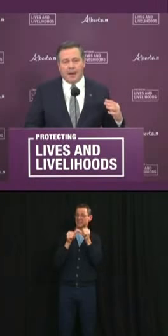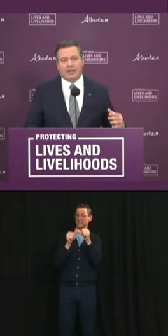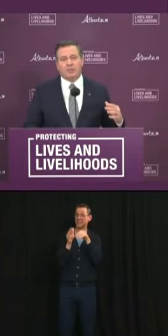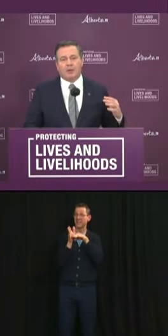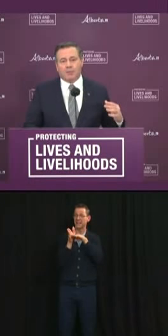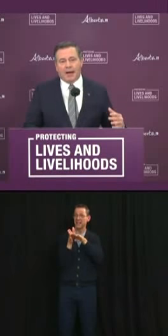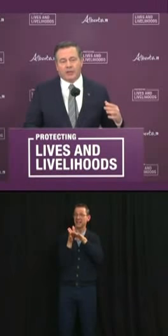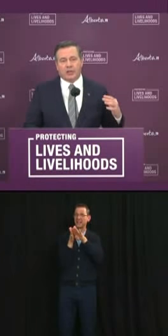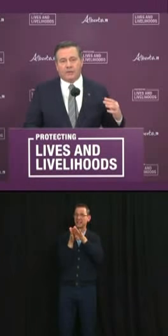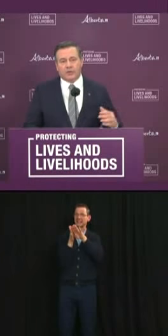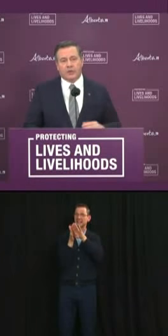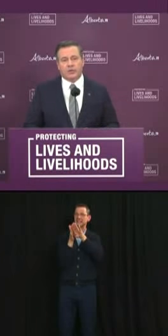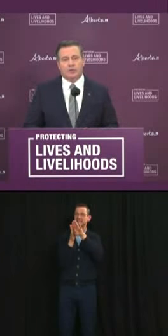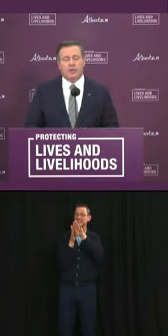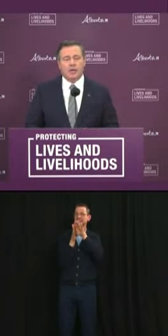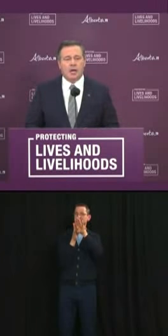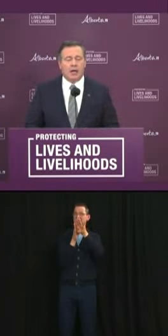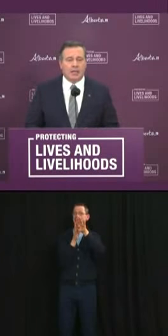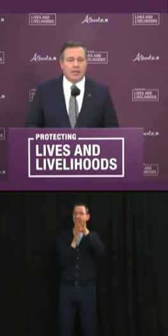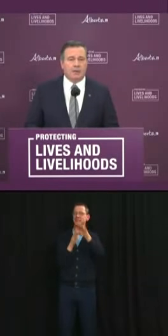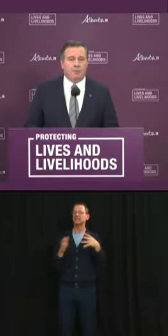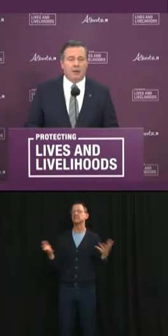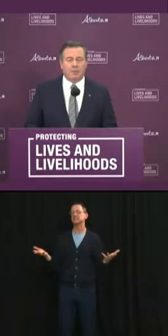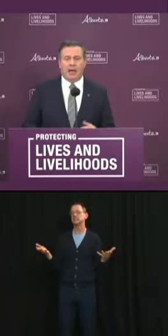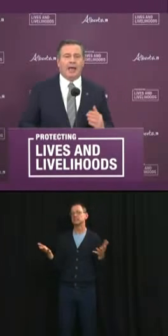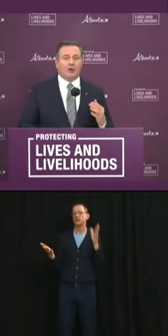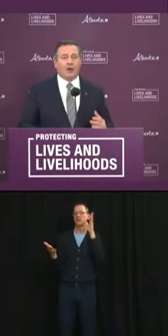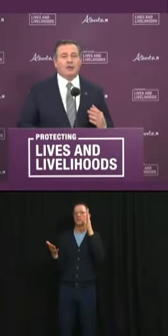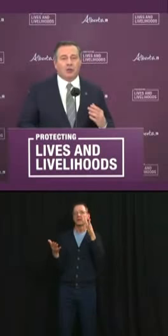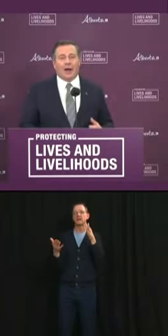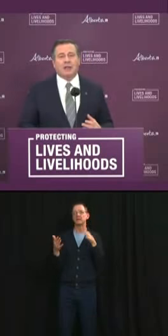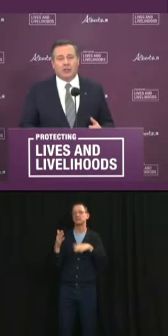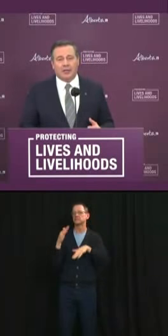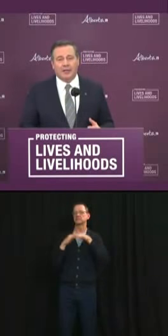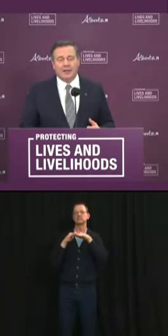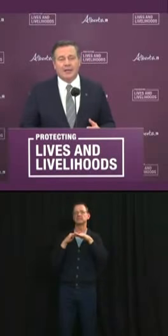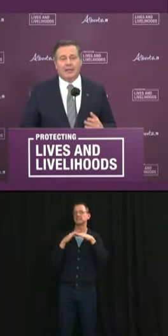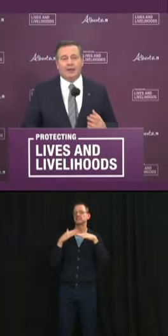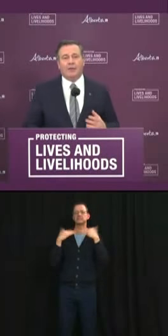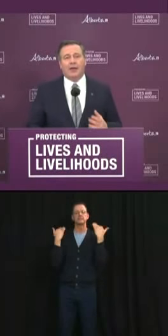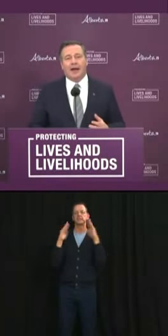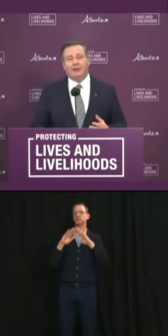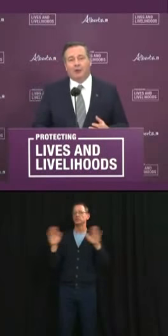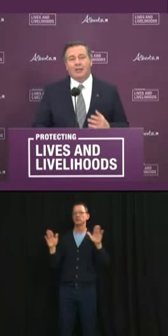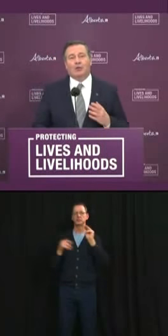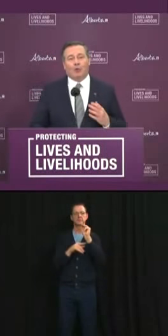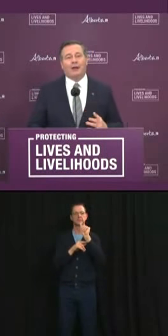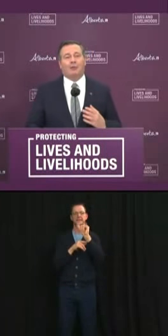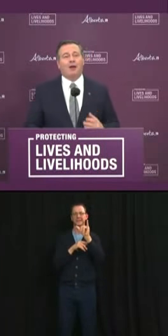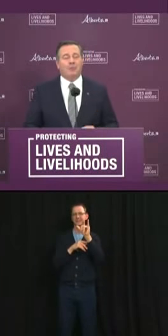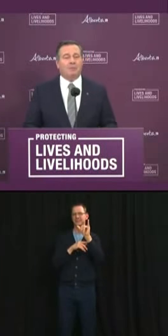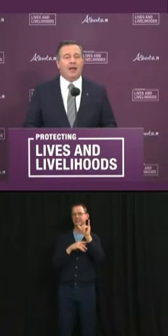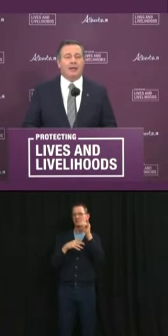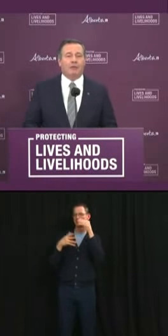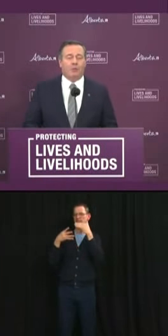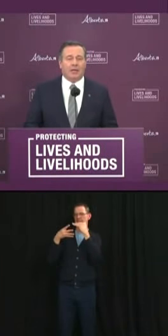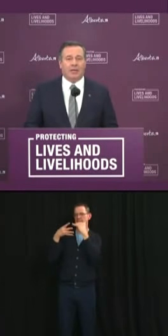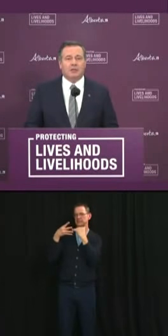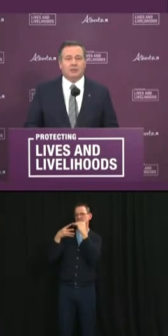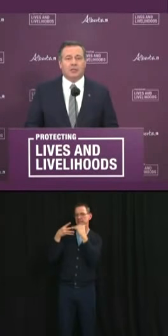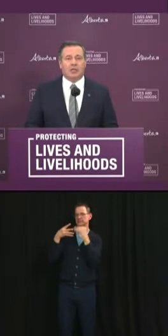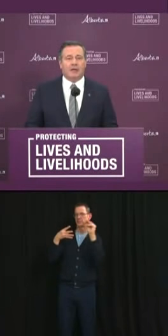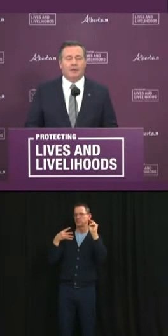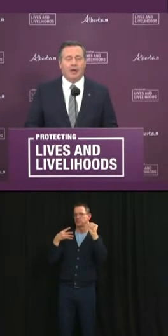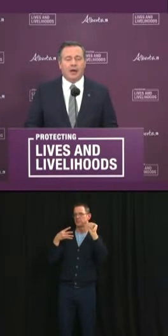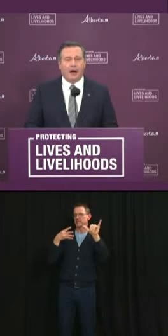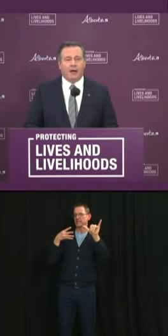the maximum capacity of our system in mid-May. A great tragedy, given that it's right around mid-May that we'll begin